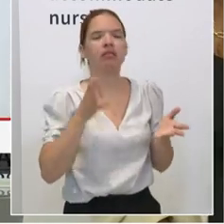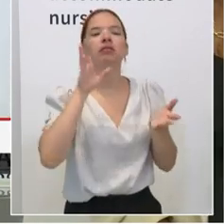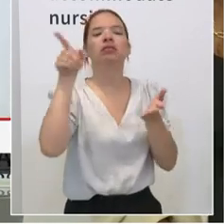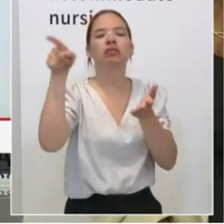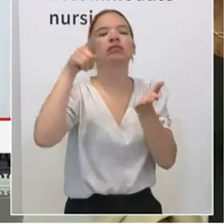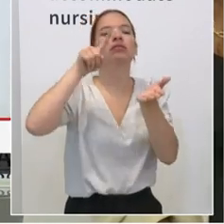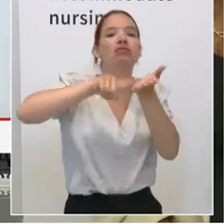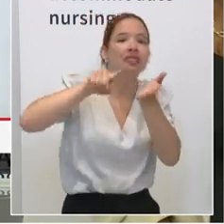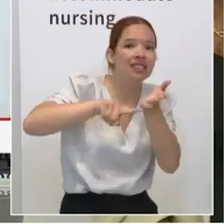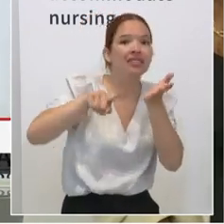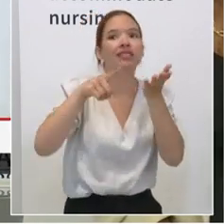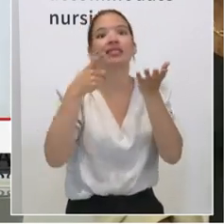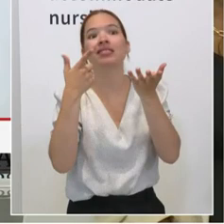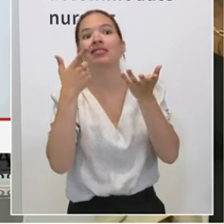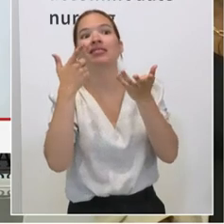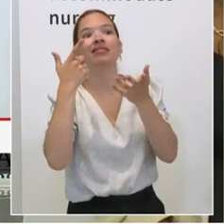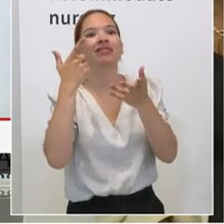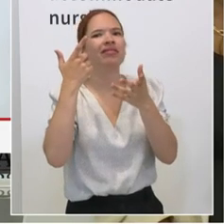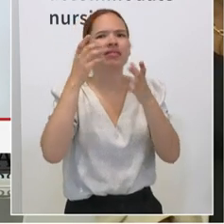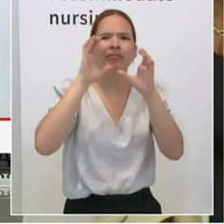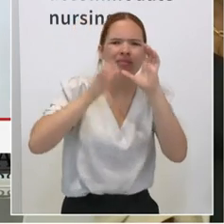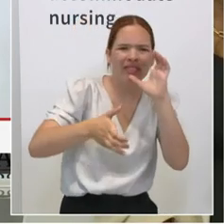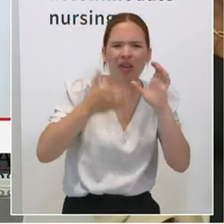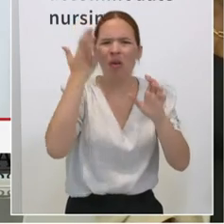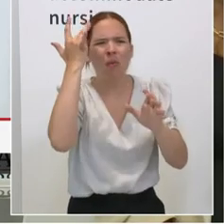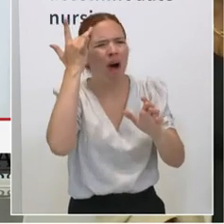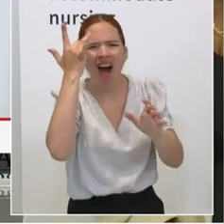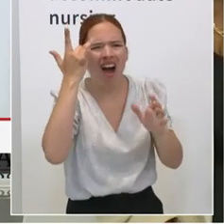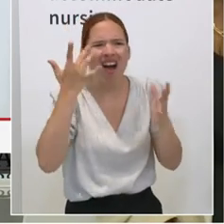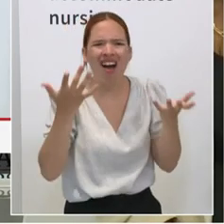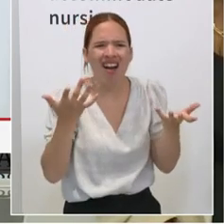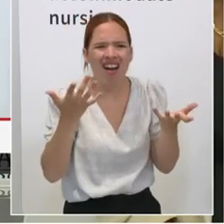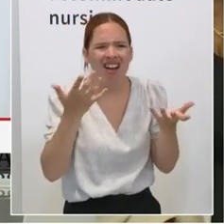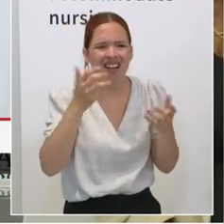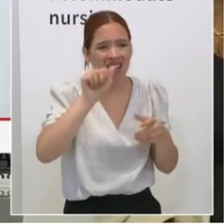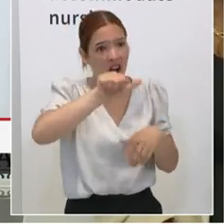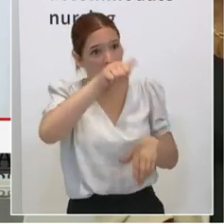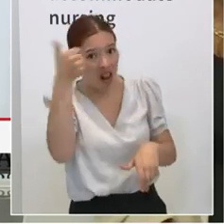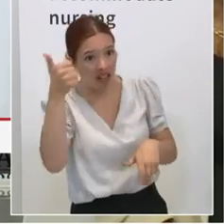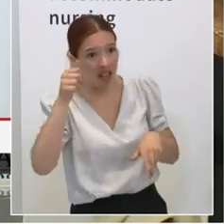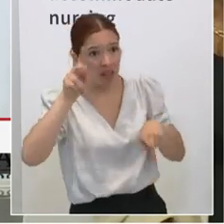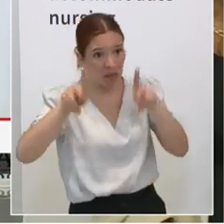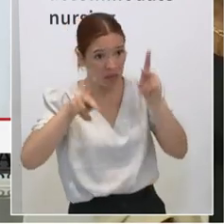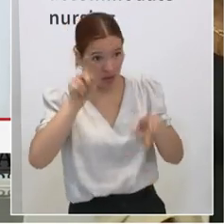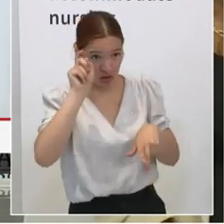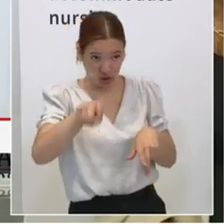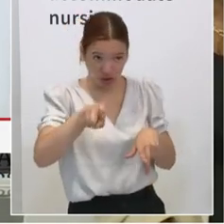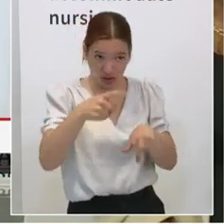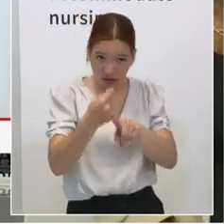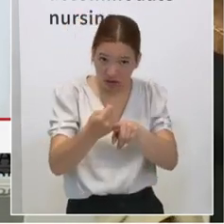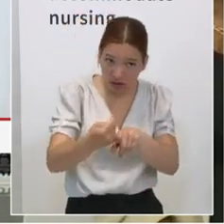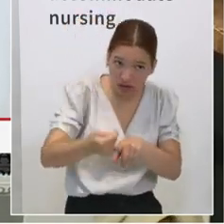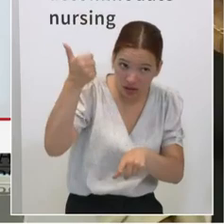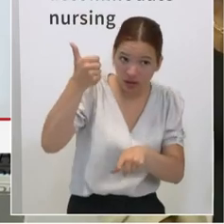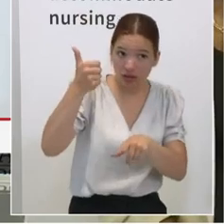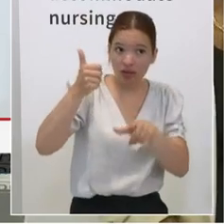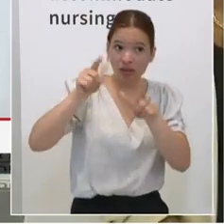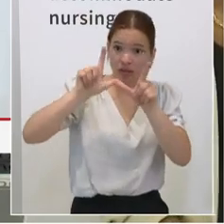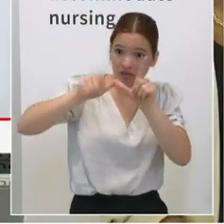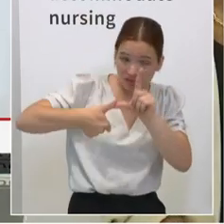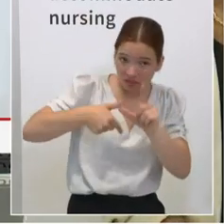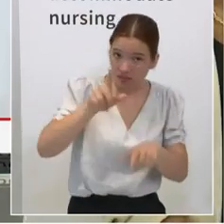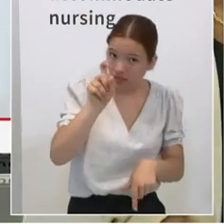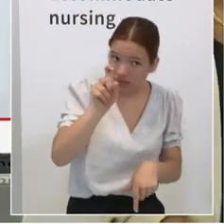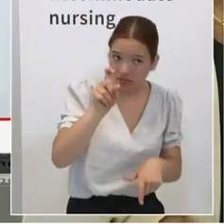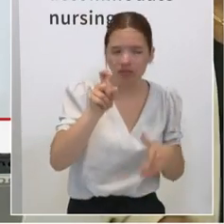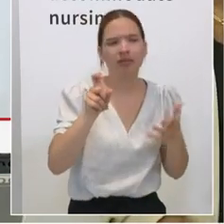people whose licenses should be revoked? We are doing that work right now. Well,